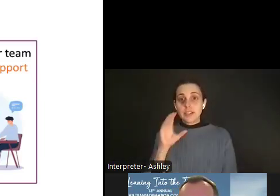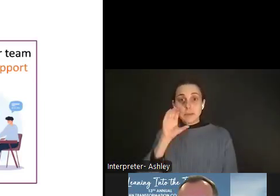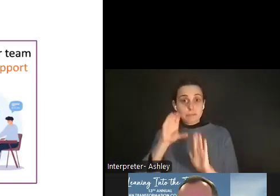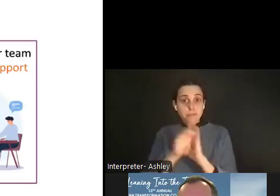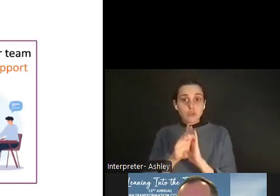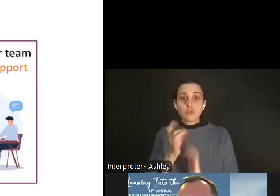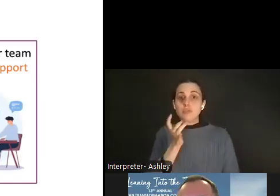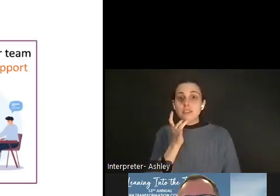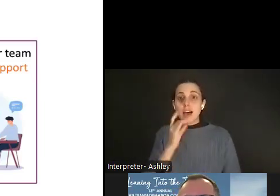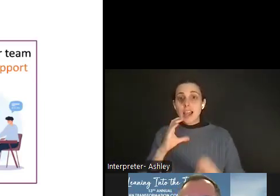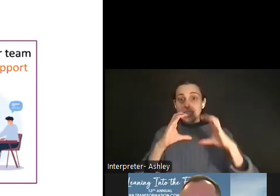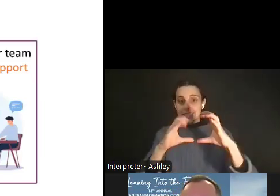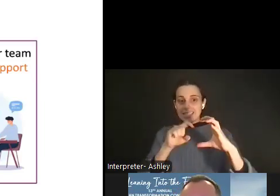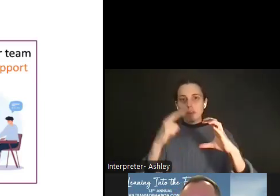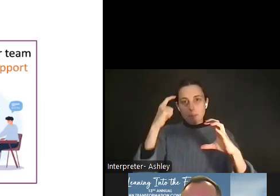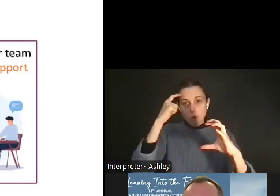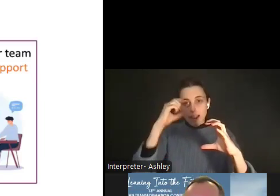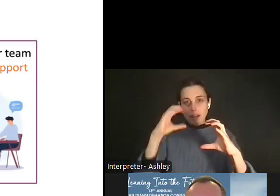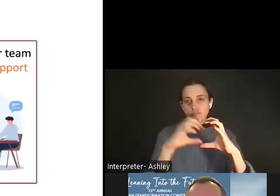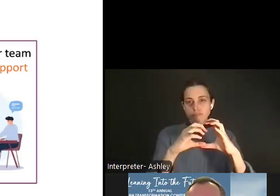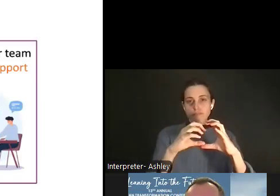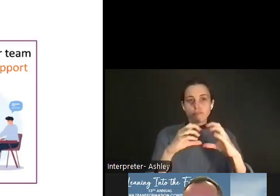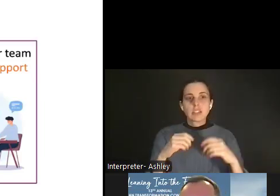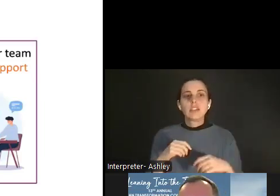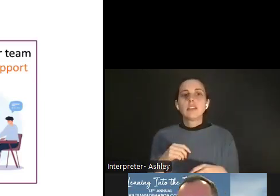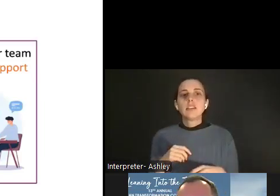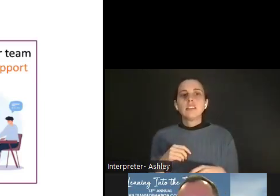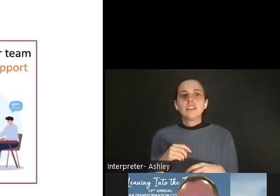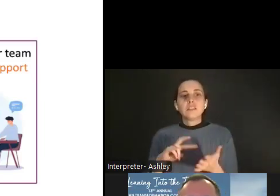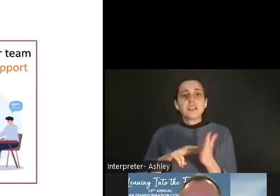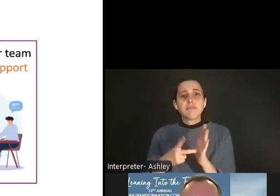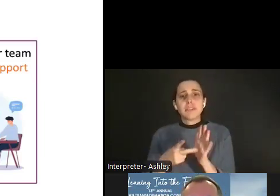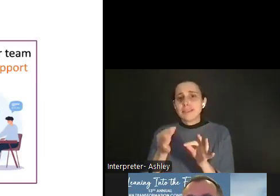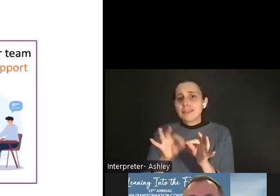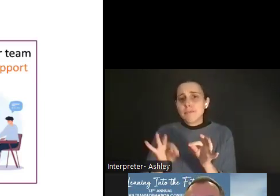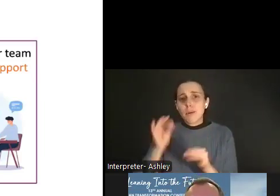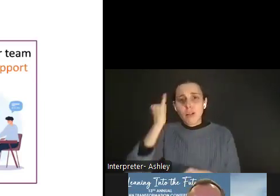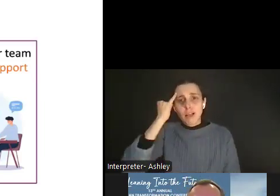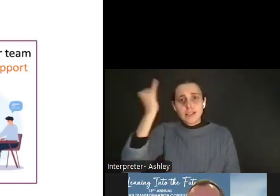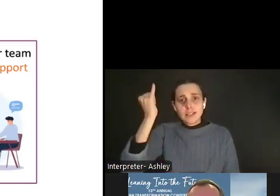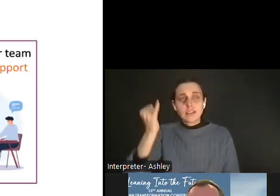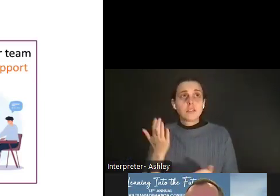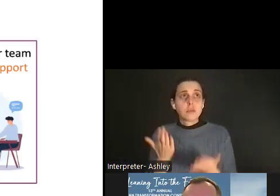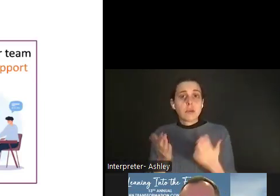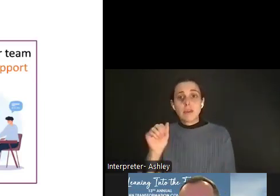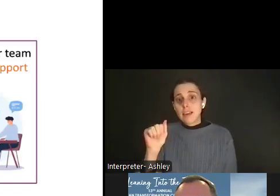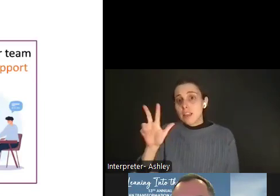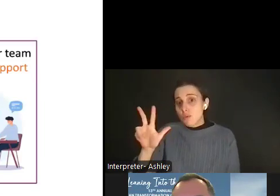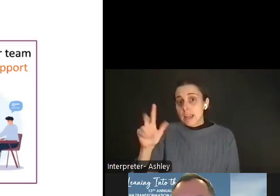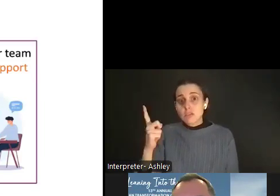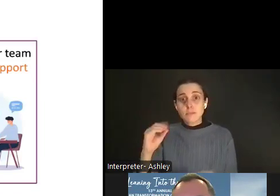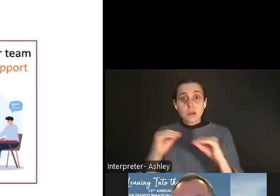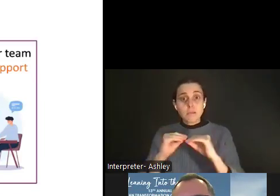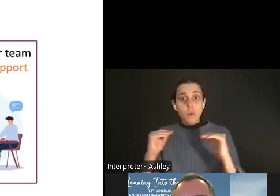mind. Maybe it's a daily Kaizen. It's something simple. Maybe it's A3, something a little more advanced,